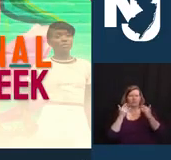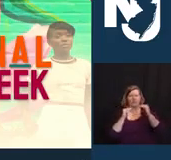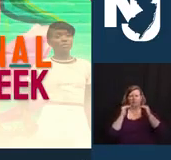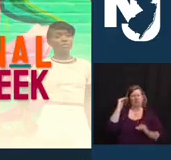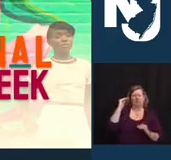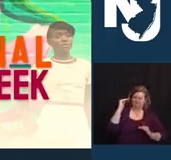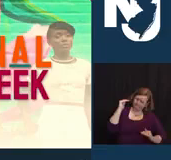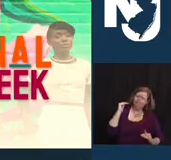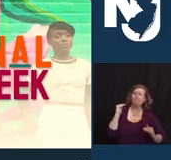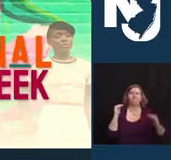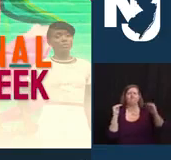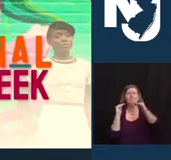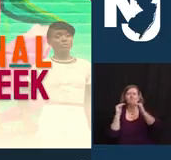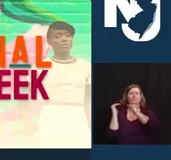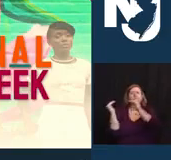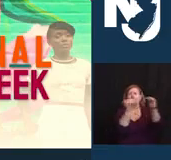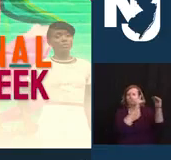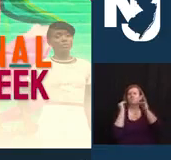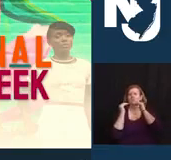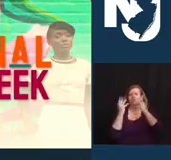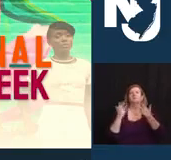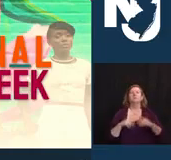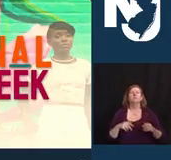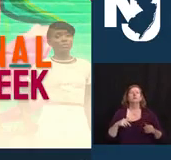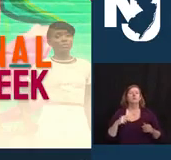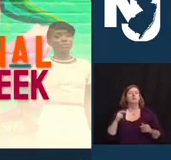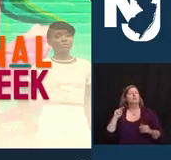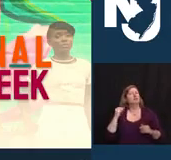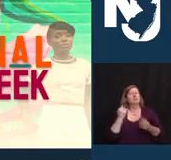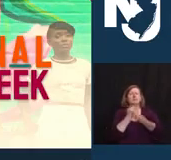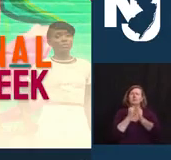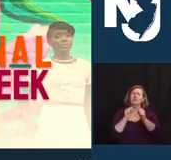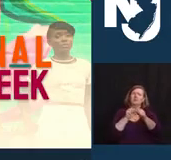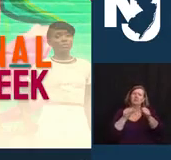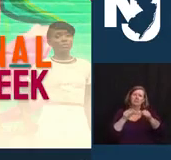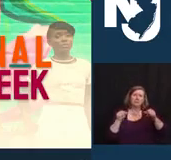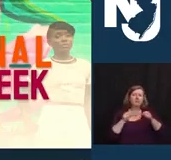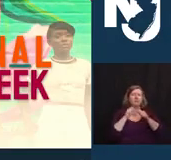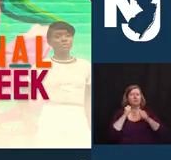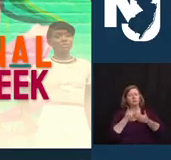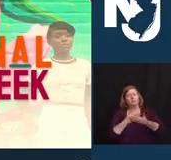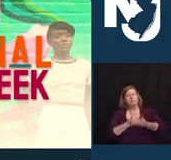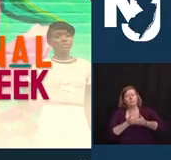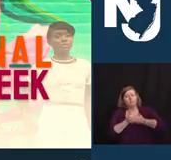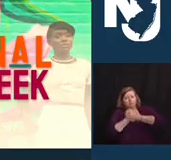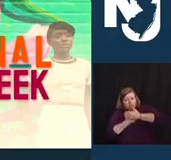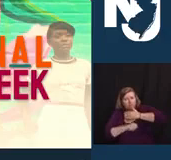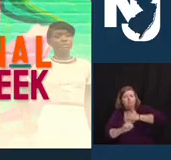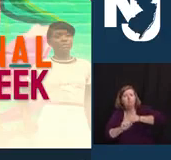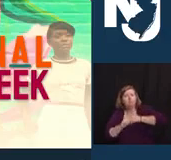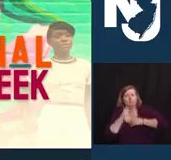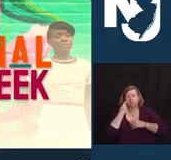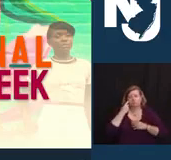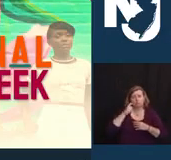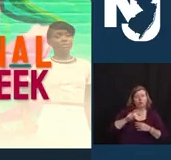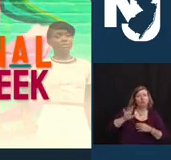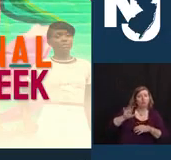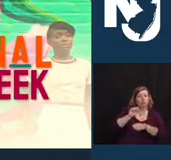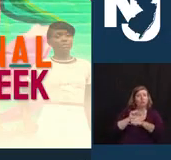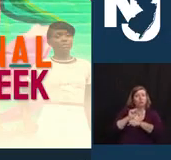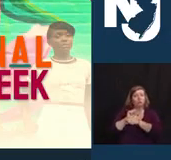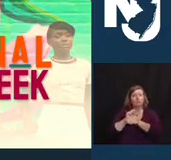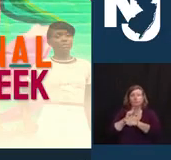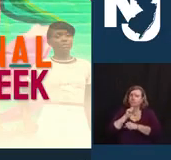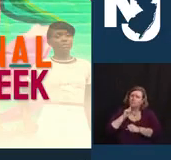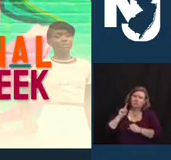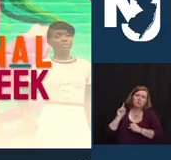America to have a baby and to raise a child. So to all, we recognize all that you are doing and remain committed to working alongside